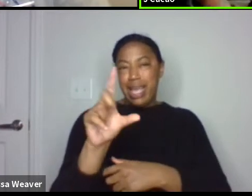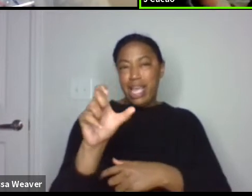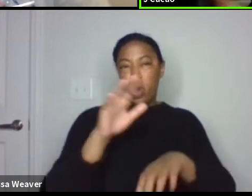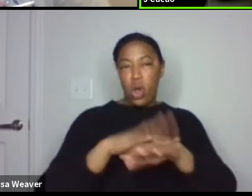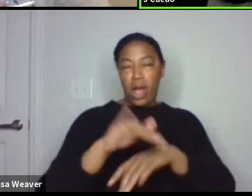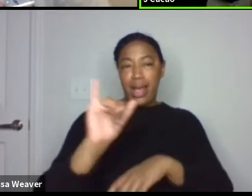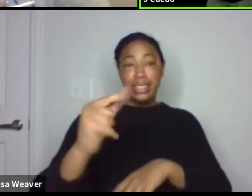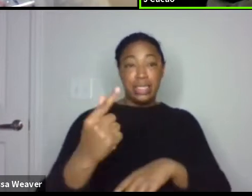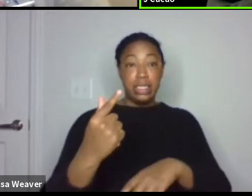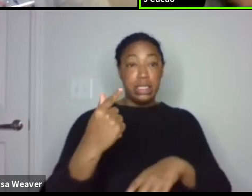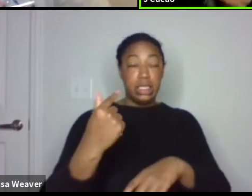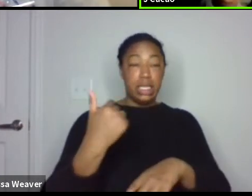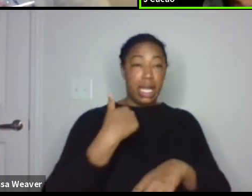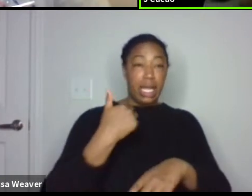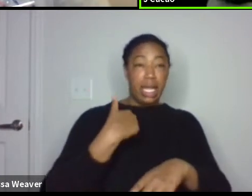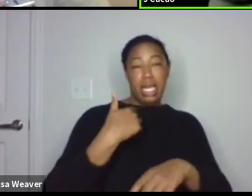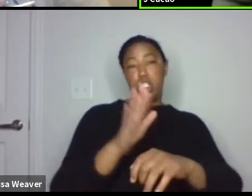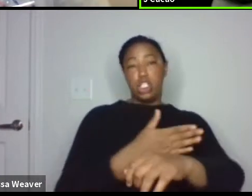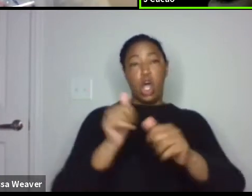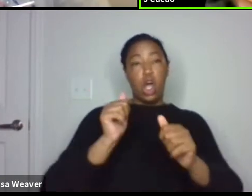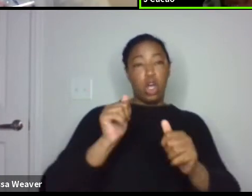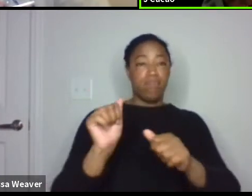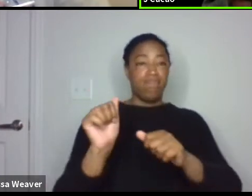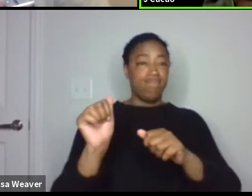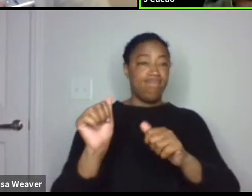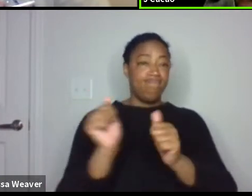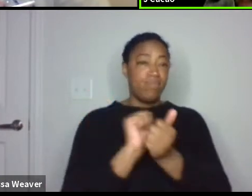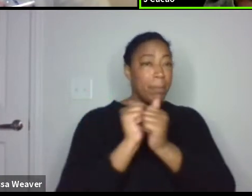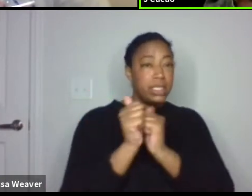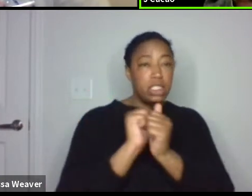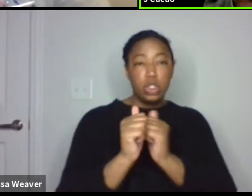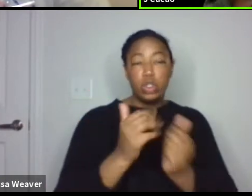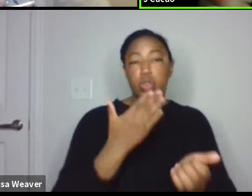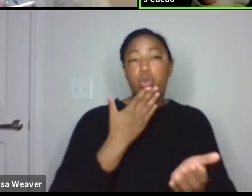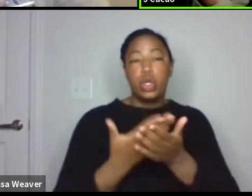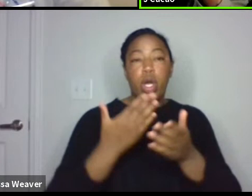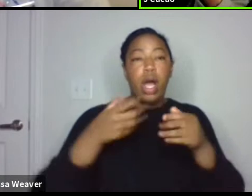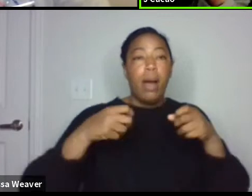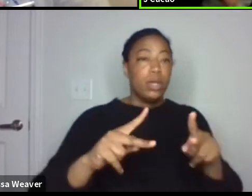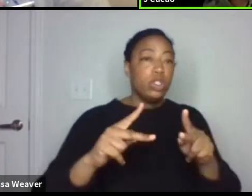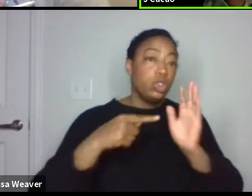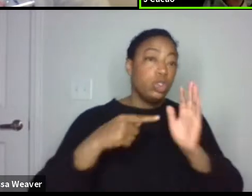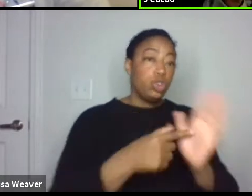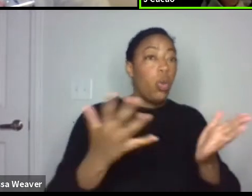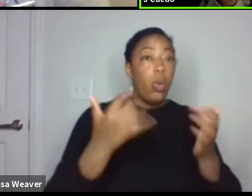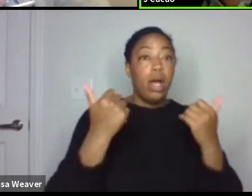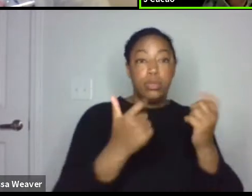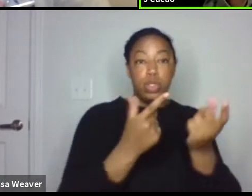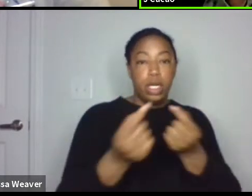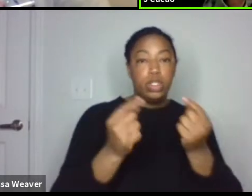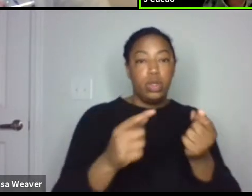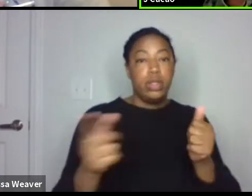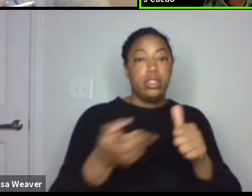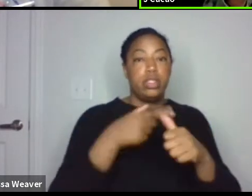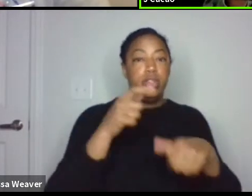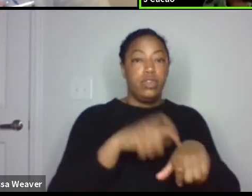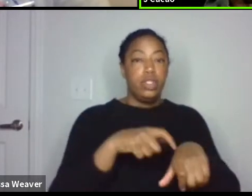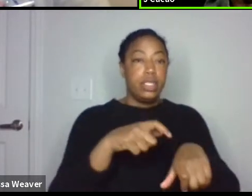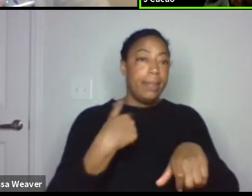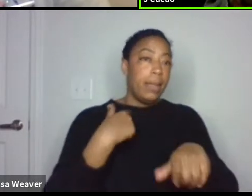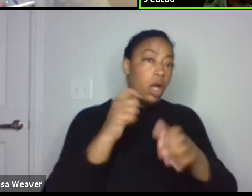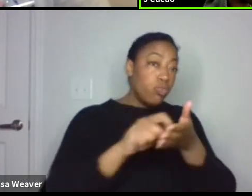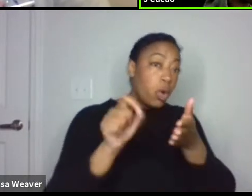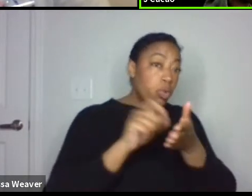contest. So I figured that would be a good opportunity to kind of showcase just what I'm trying to do. And that was the first time I actually, wrote